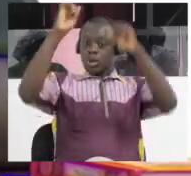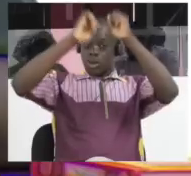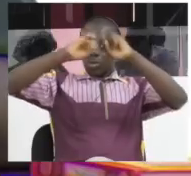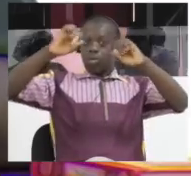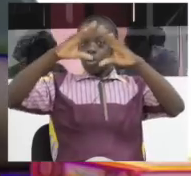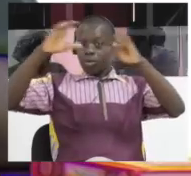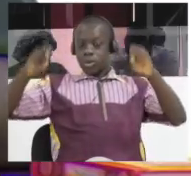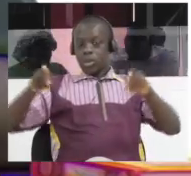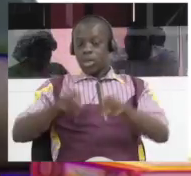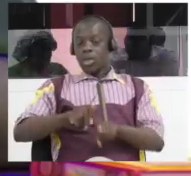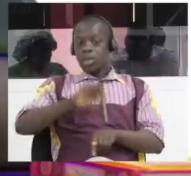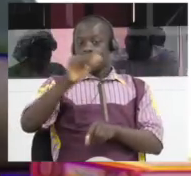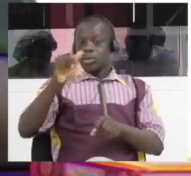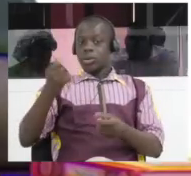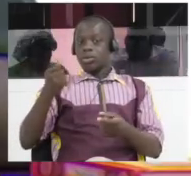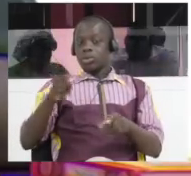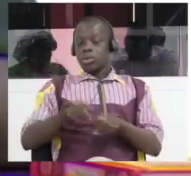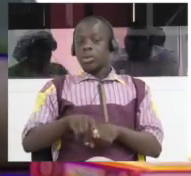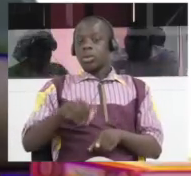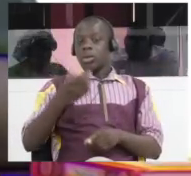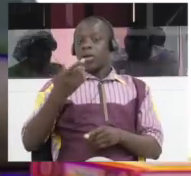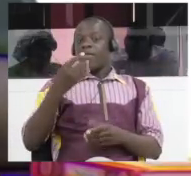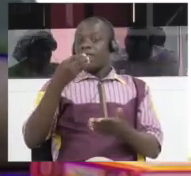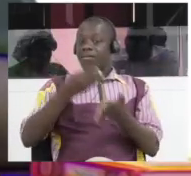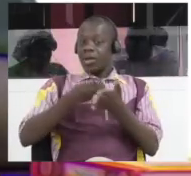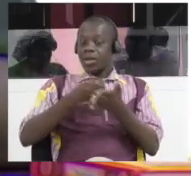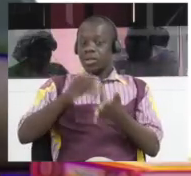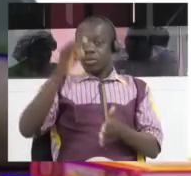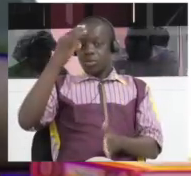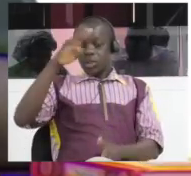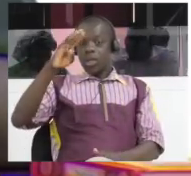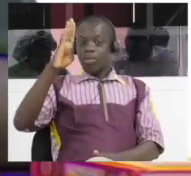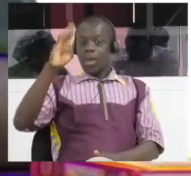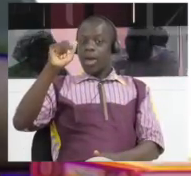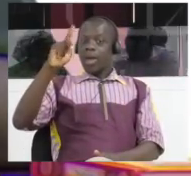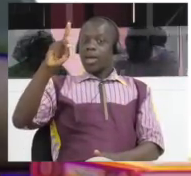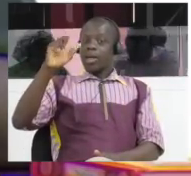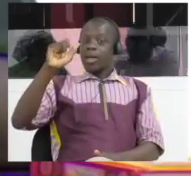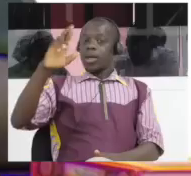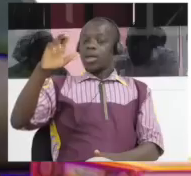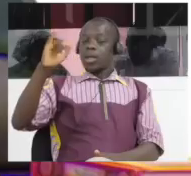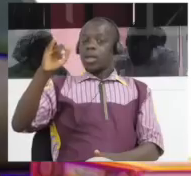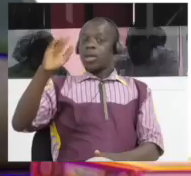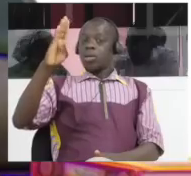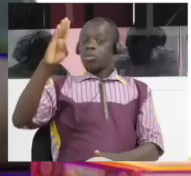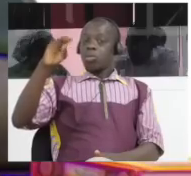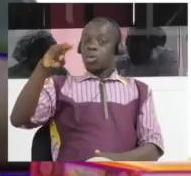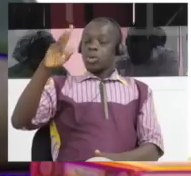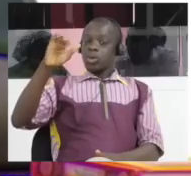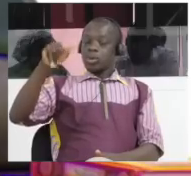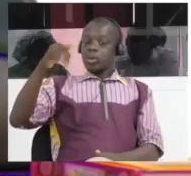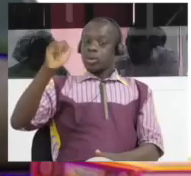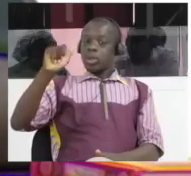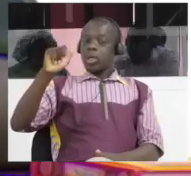Vice President, Sehu Sabali, the Finance Minister, Bakary Bunja Dabo, and I